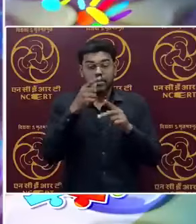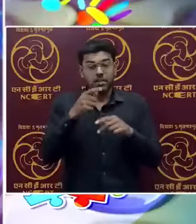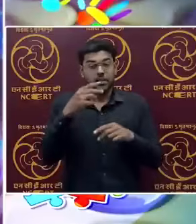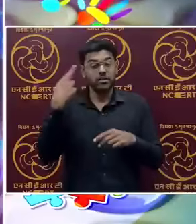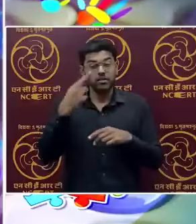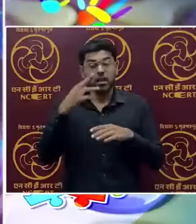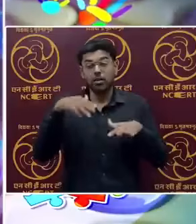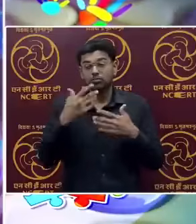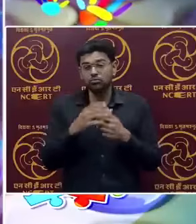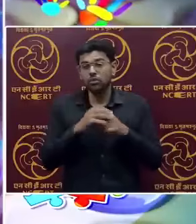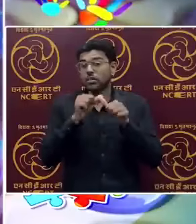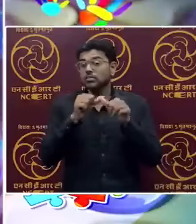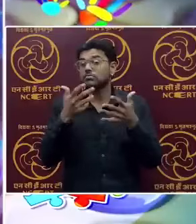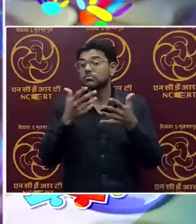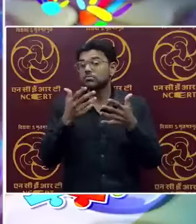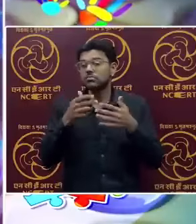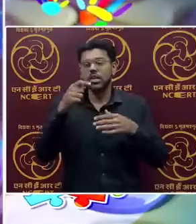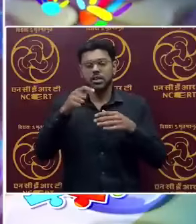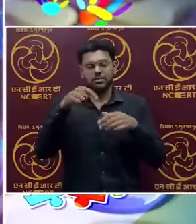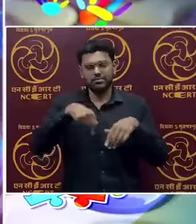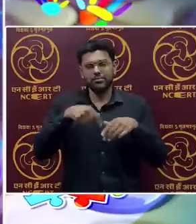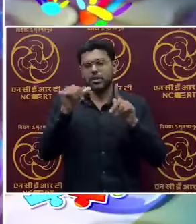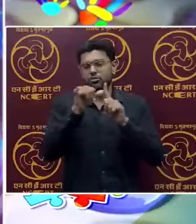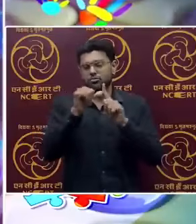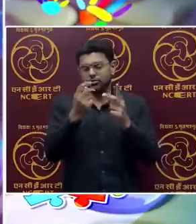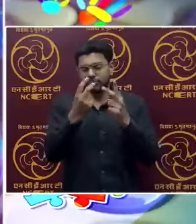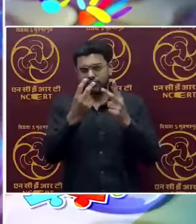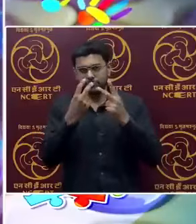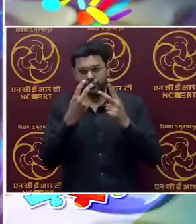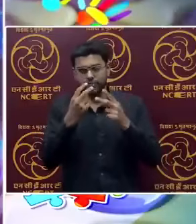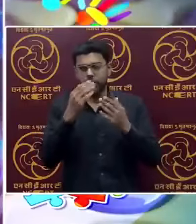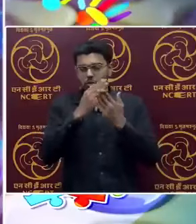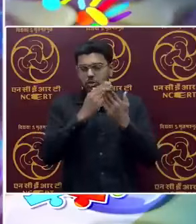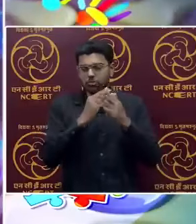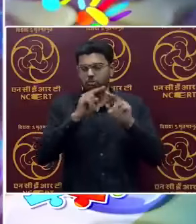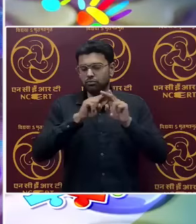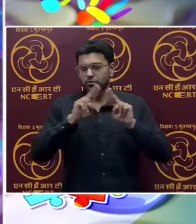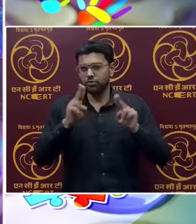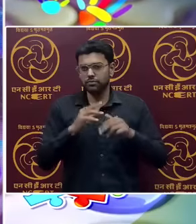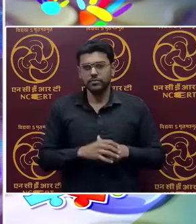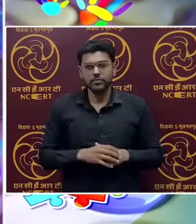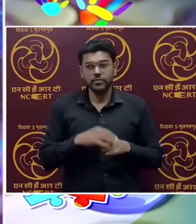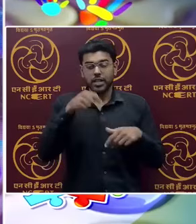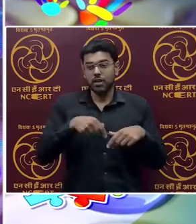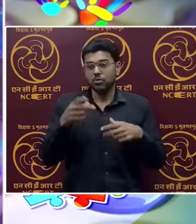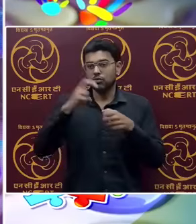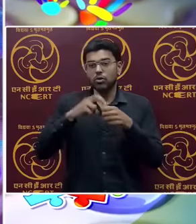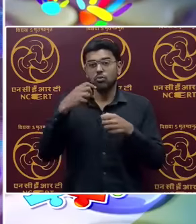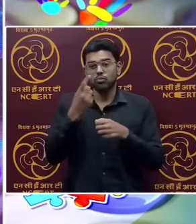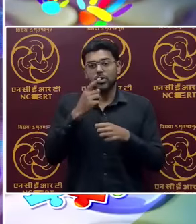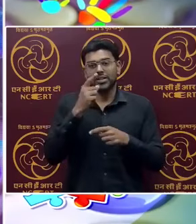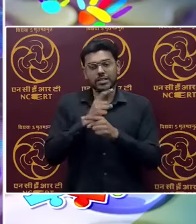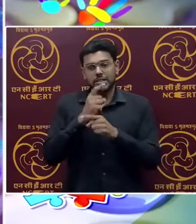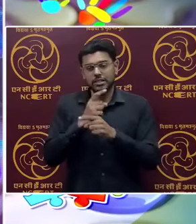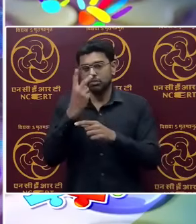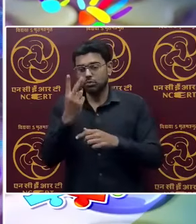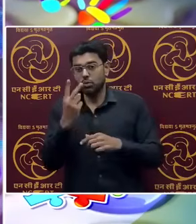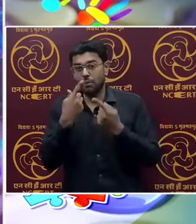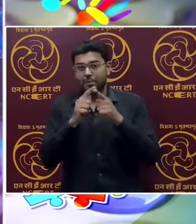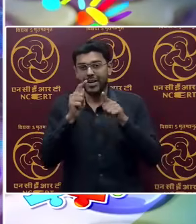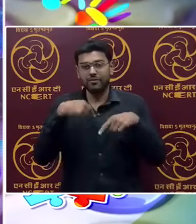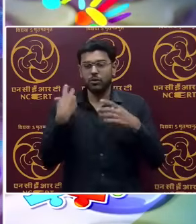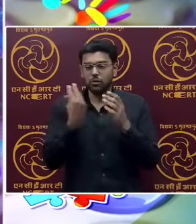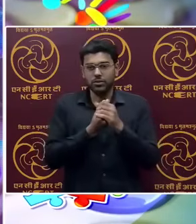carefully. Now, in order to throw light on this particular topic, we are joined by our experts. But before that, because we